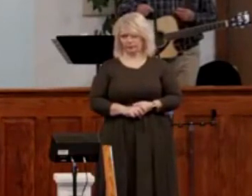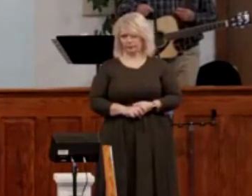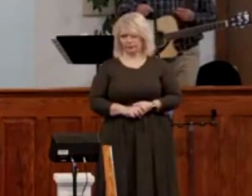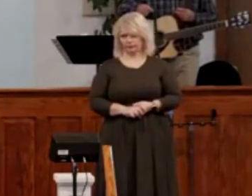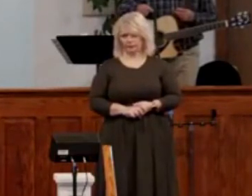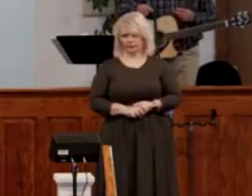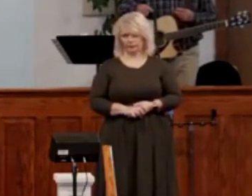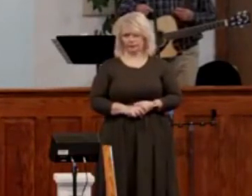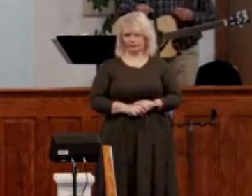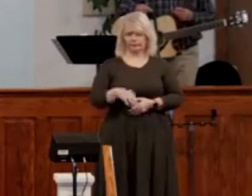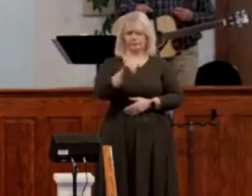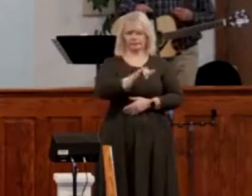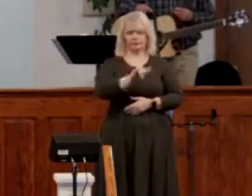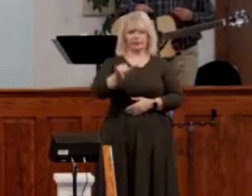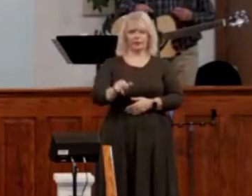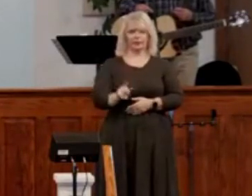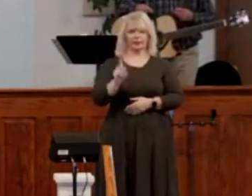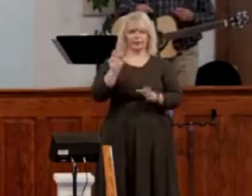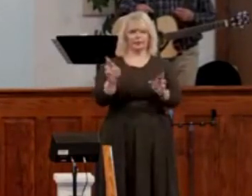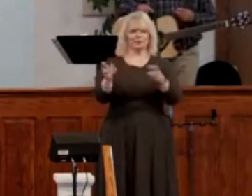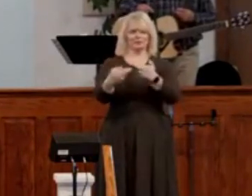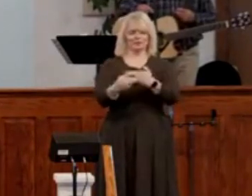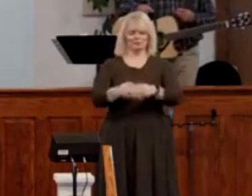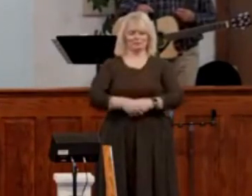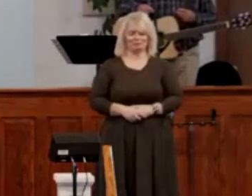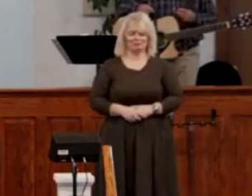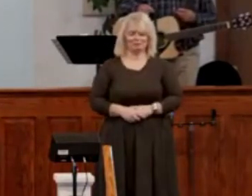Just like in the upper room, right?